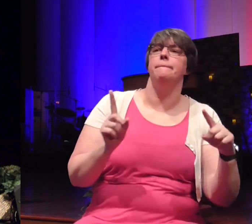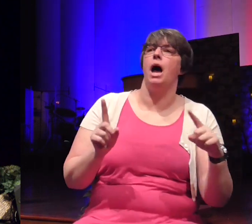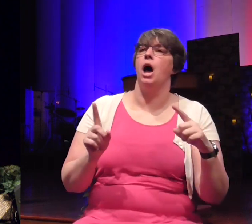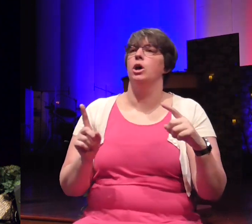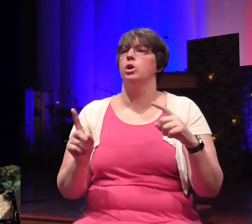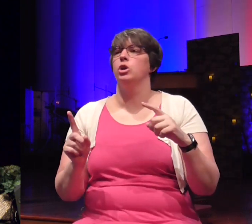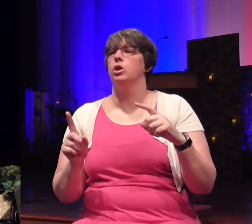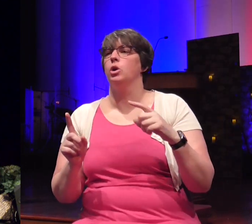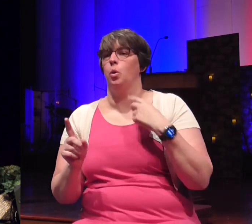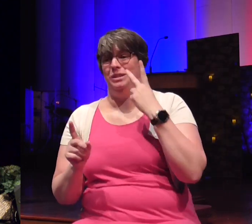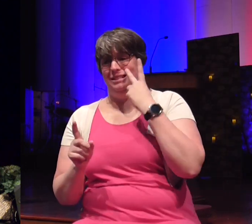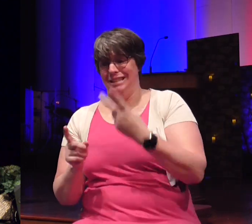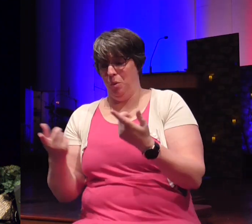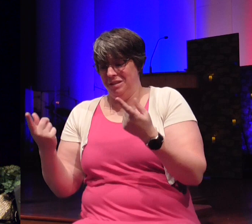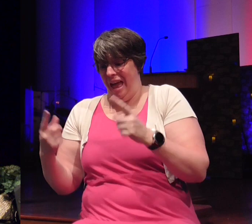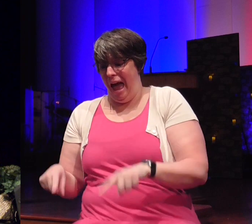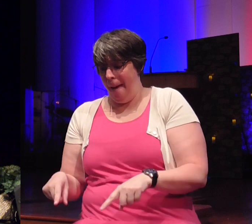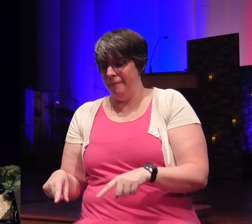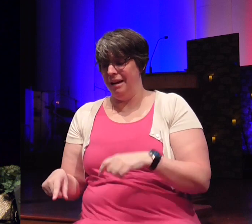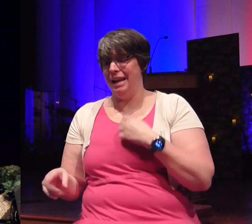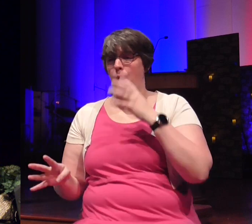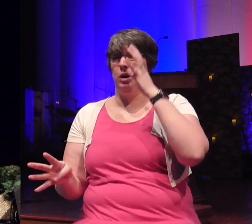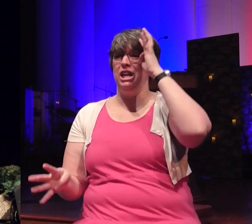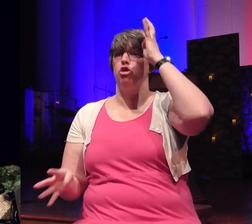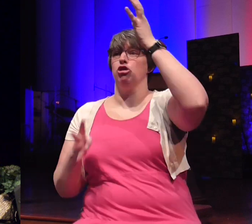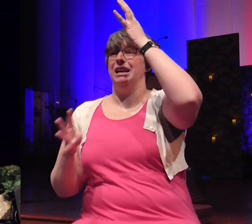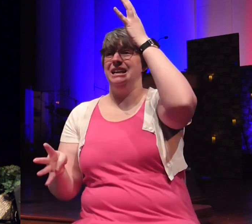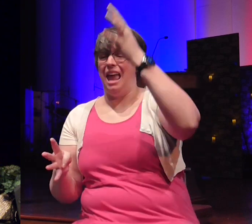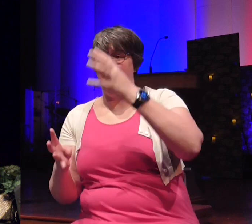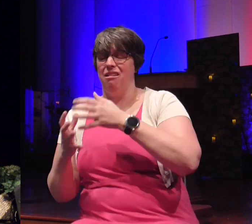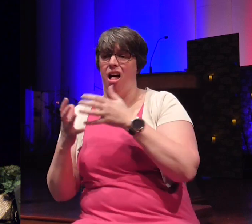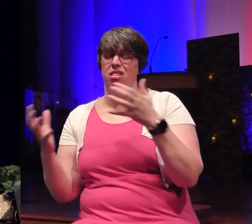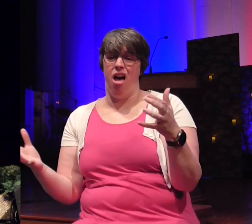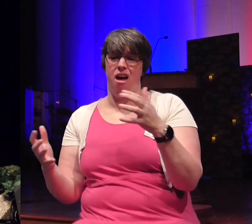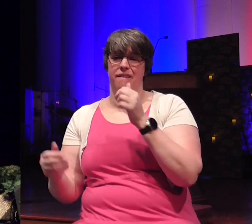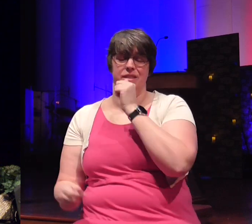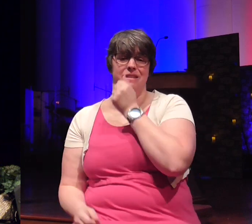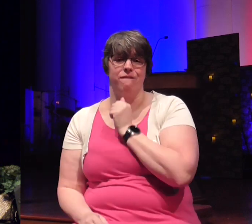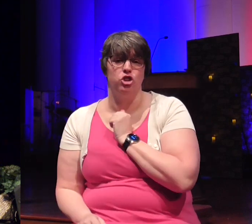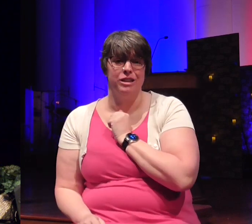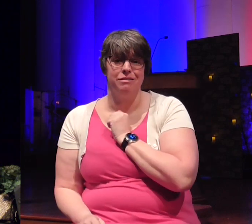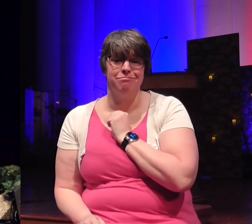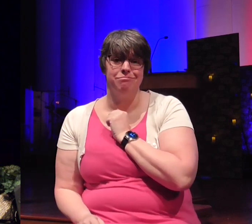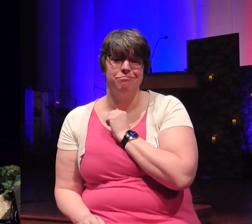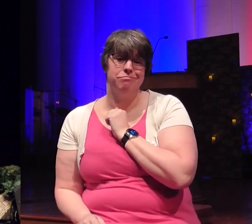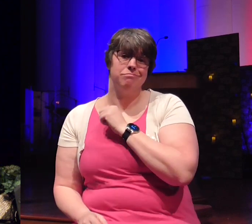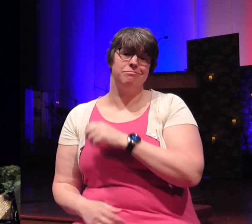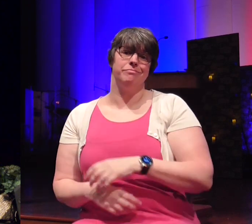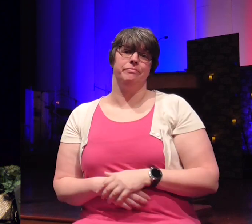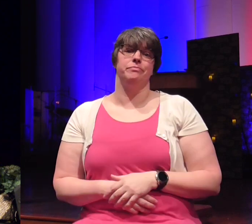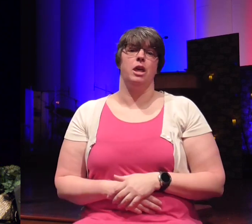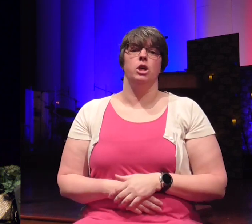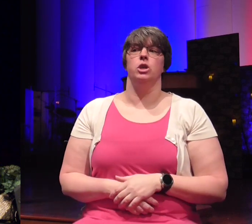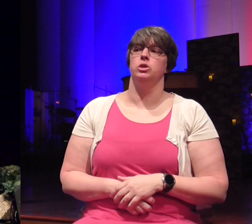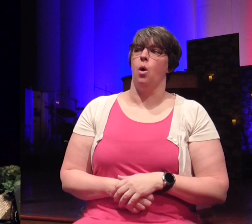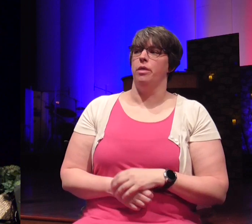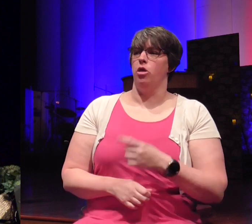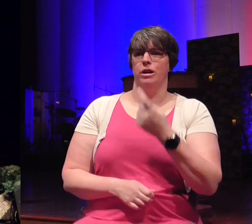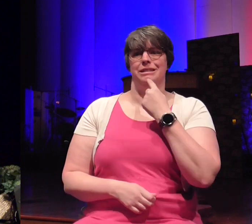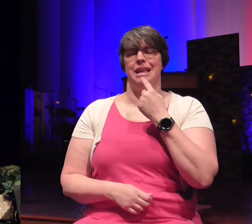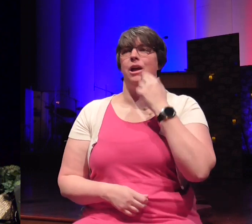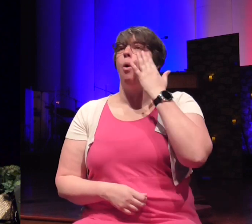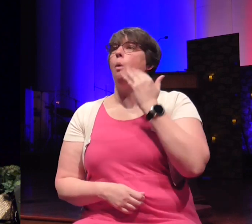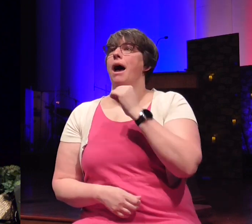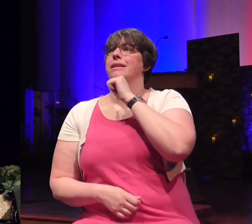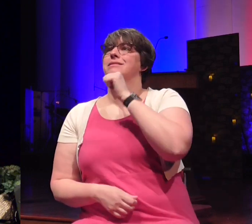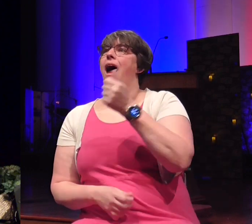world, and we create a lot of travesty and a lot of suffering. And then there are those who say, well, why isn't God taking care